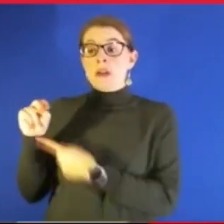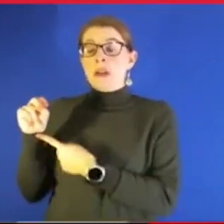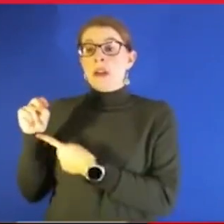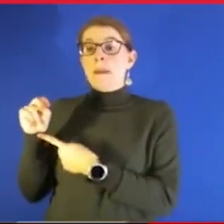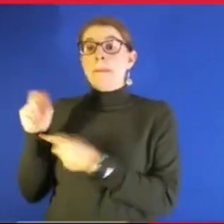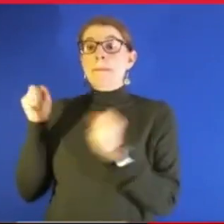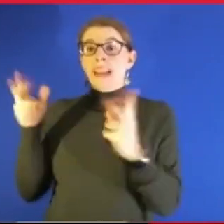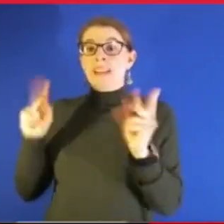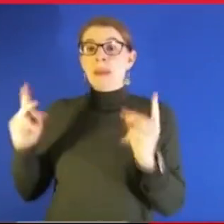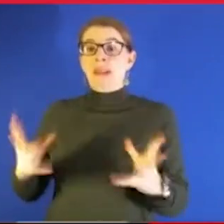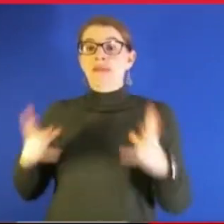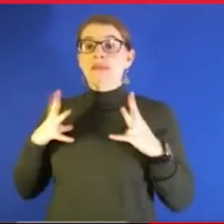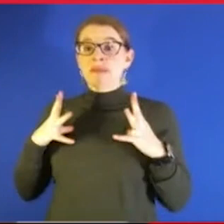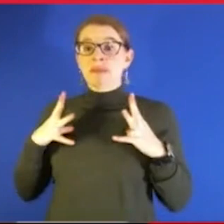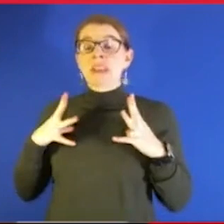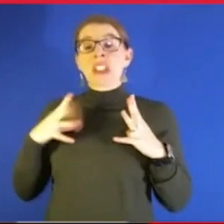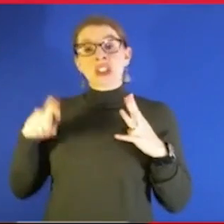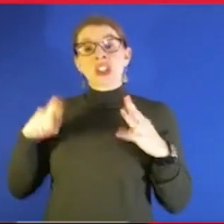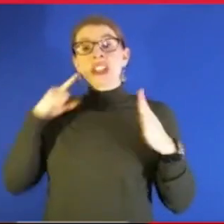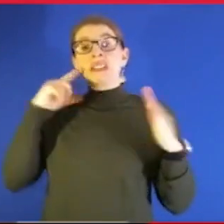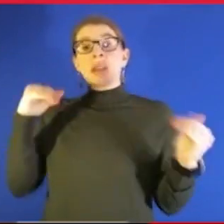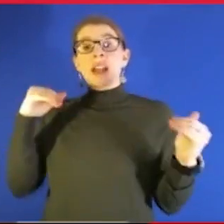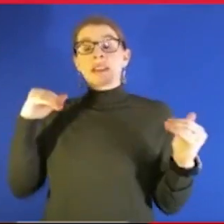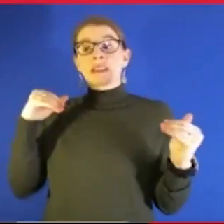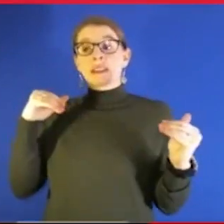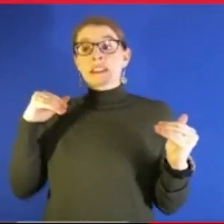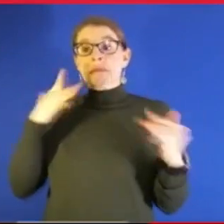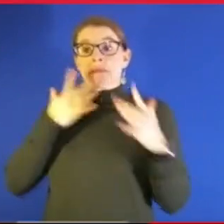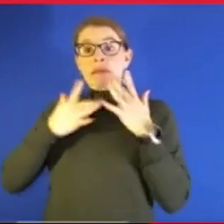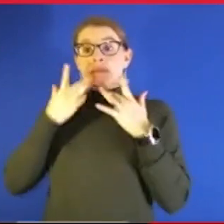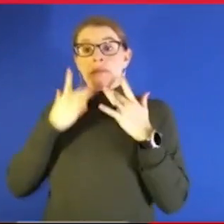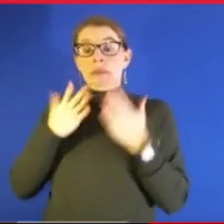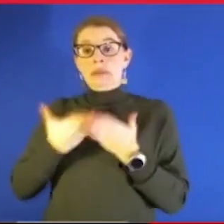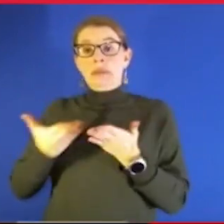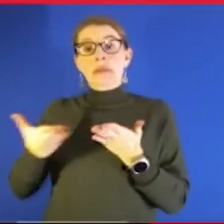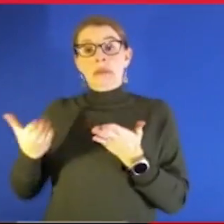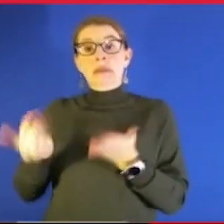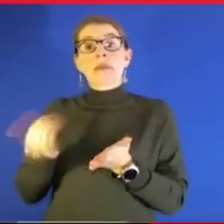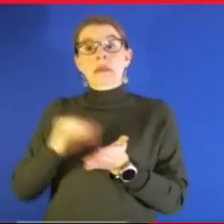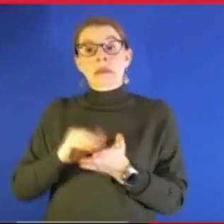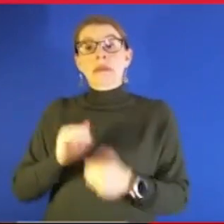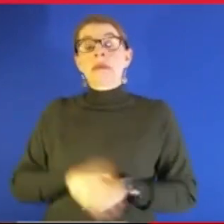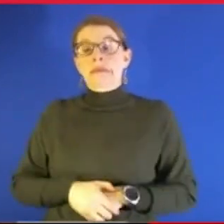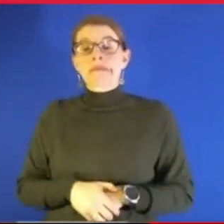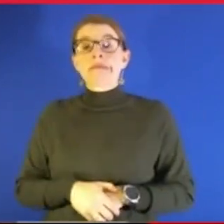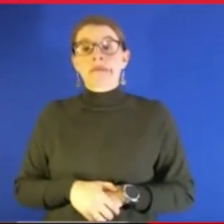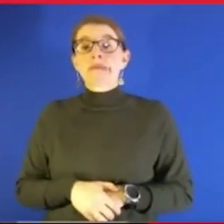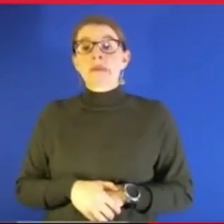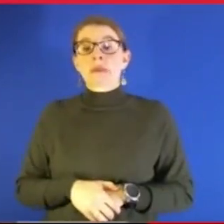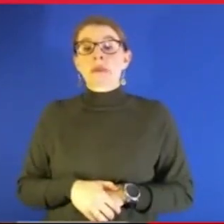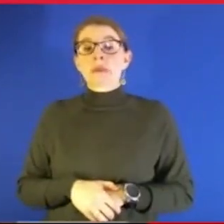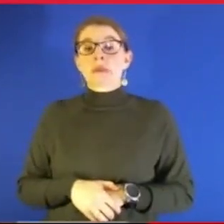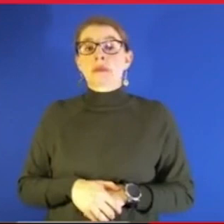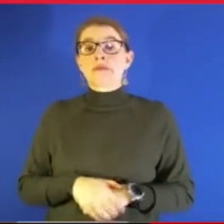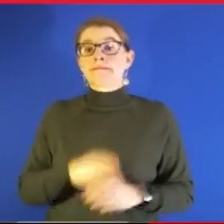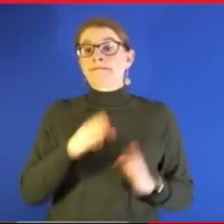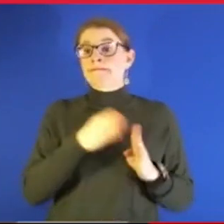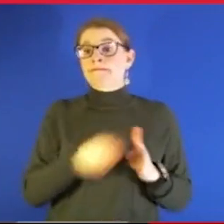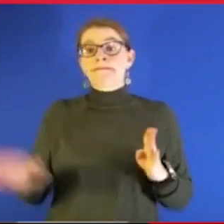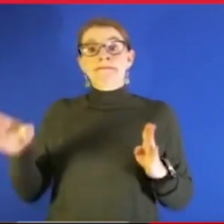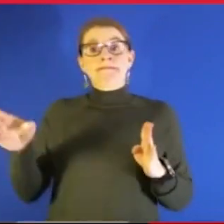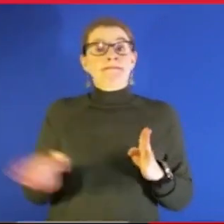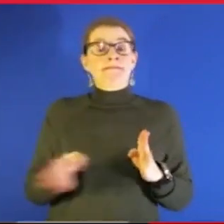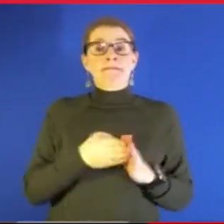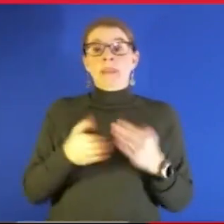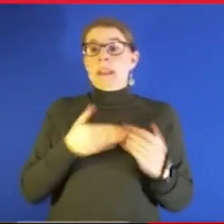absenteeism, I think we should expect supply chain issues to continue to be challenging across the spectrum. And